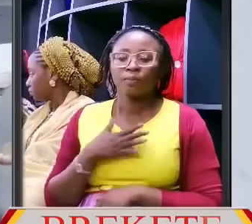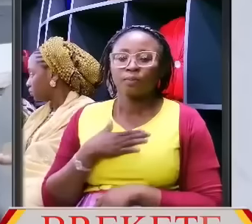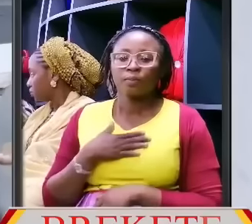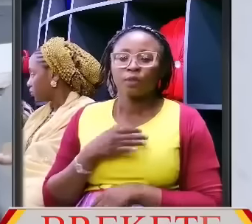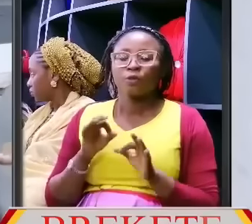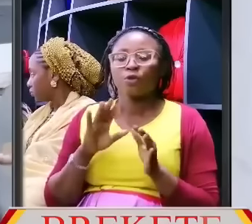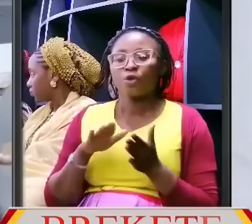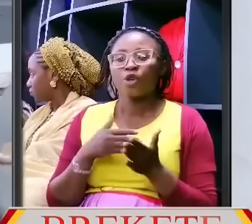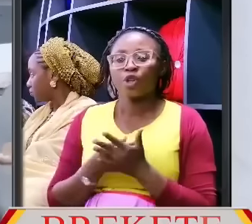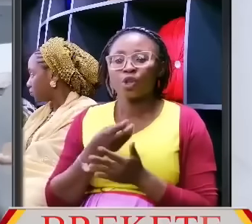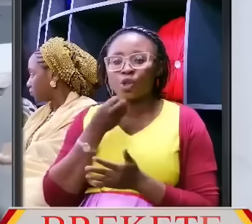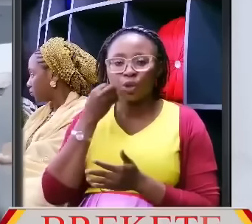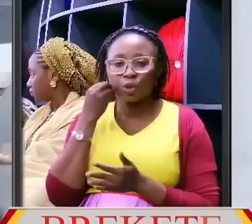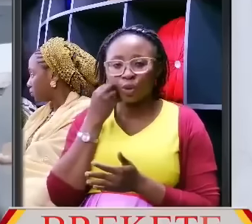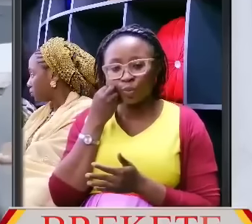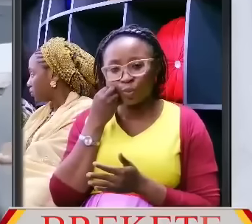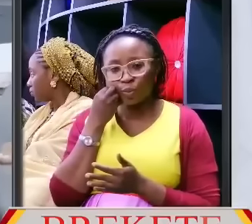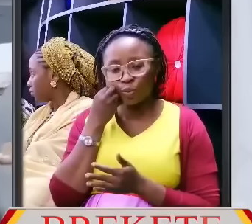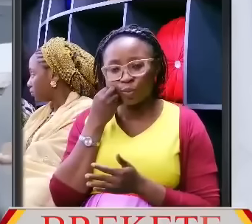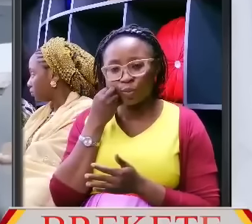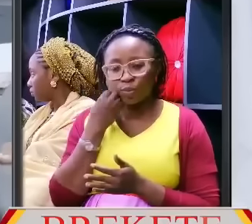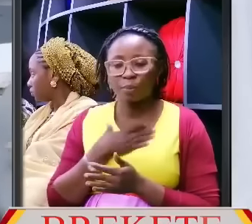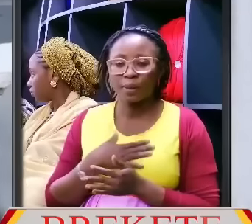Please, if when I go house, discuss.